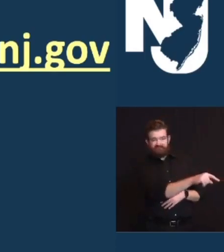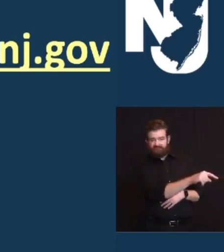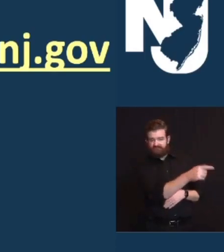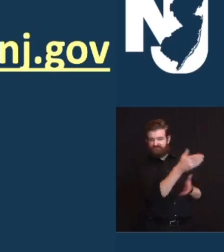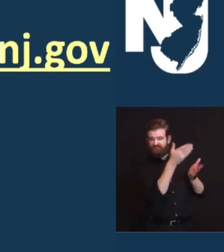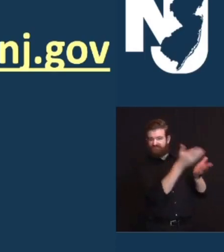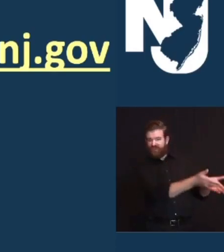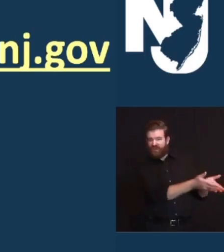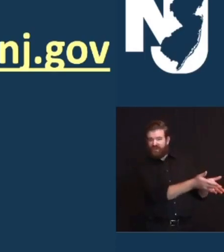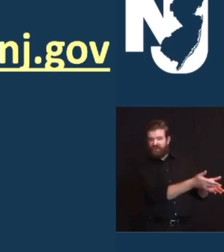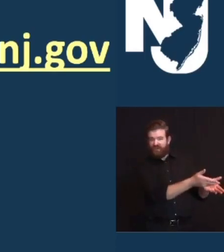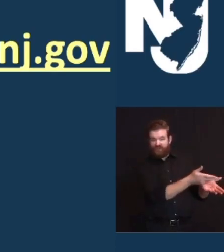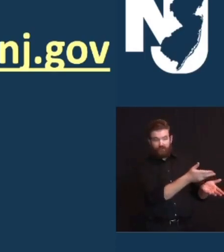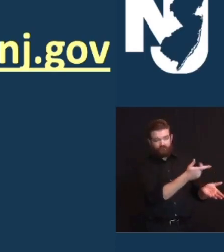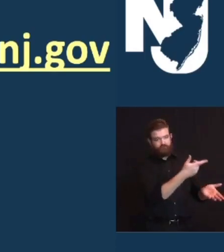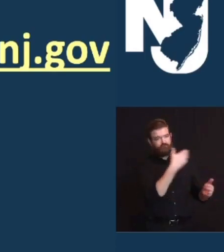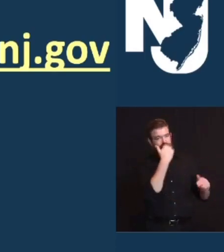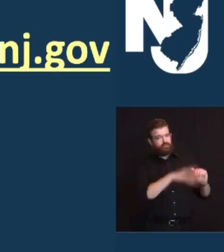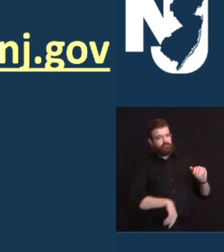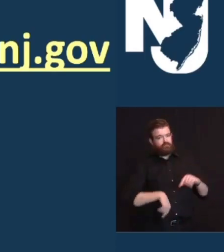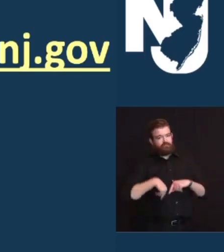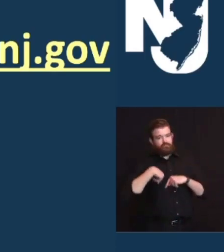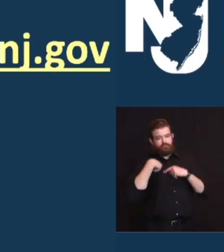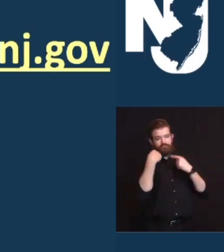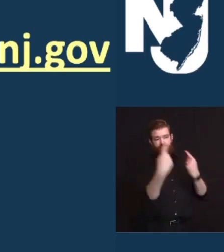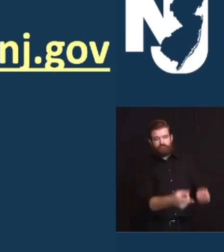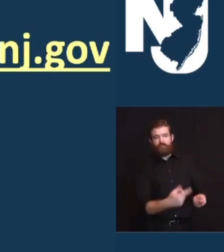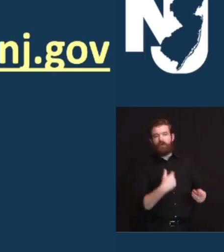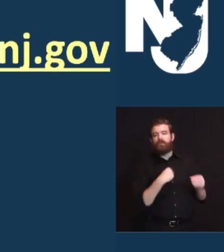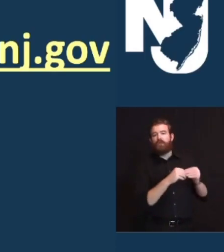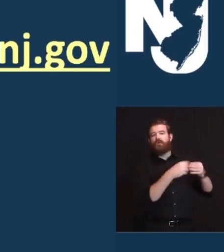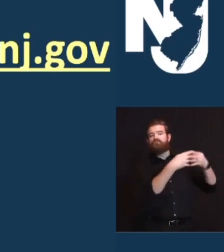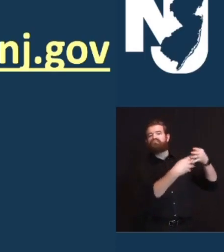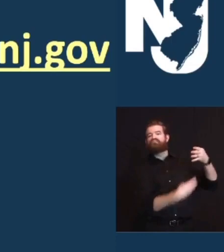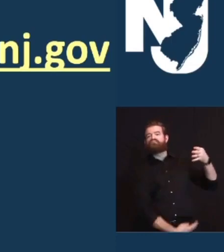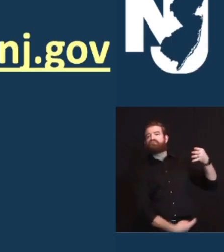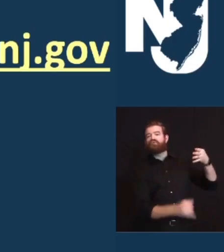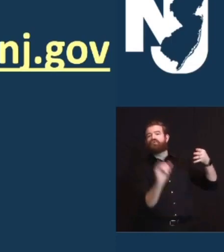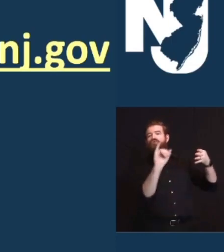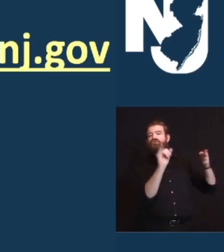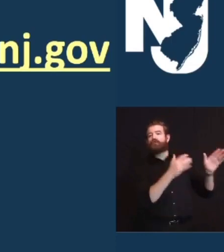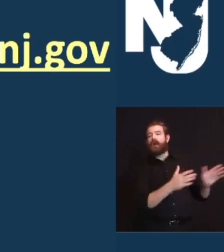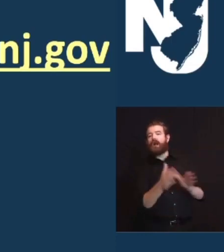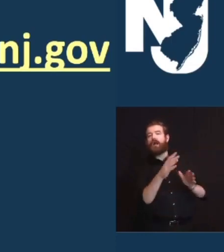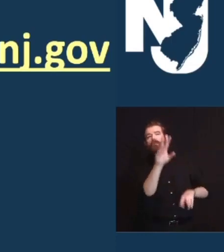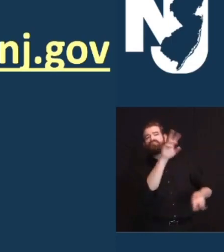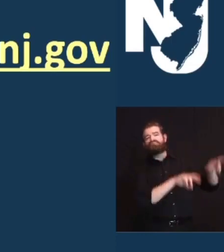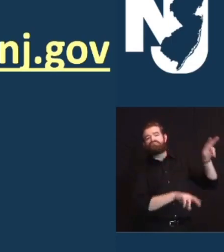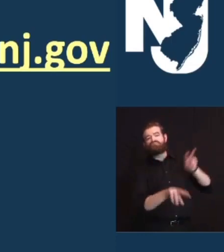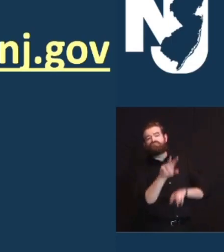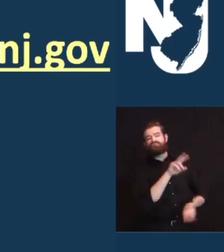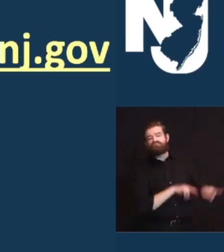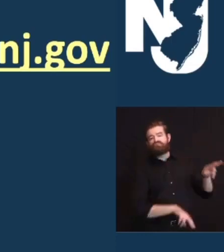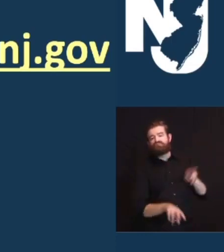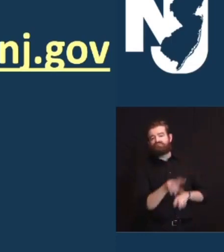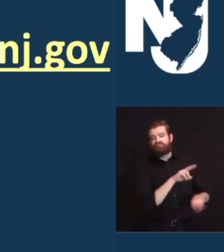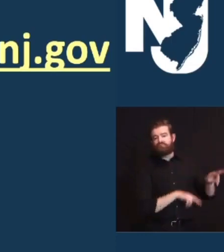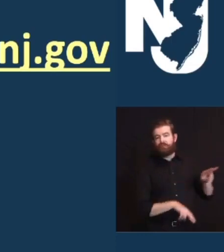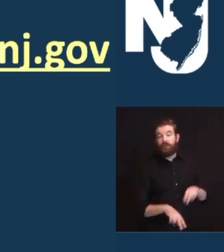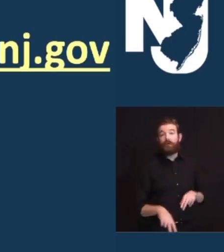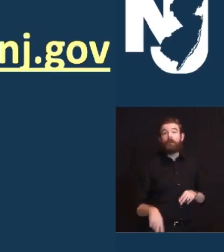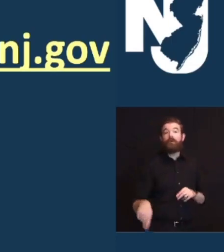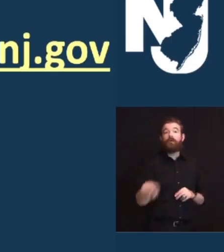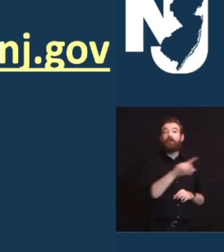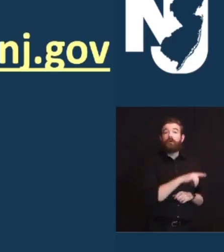before. Importantly, under our new exchange, individuals eligible for subsidy assistance and premium